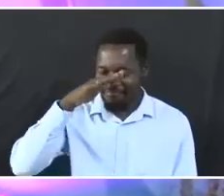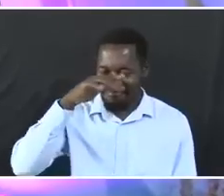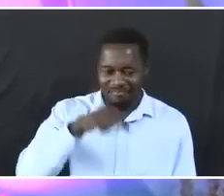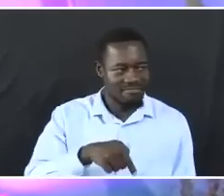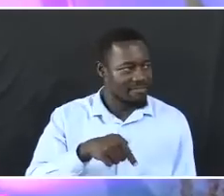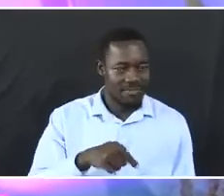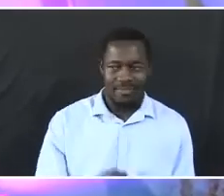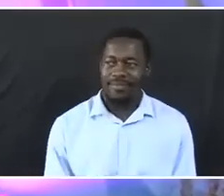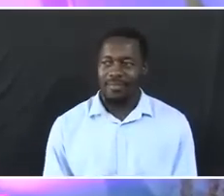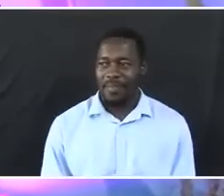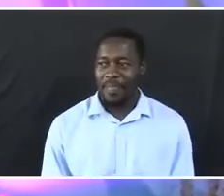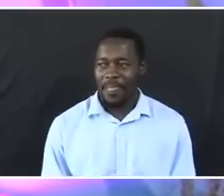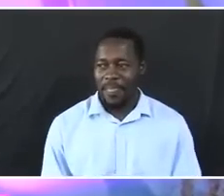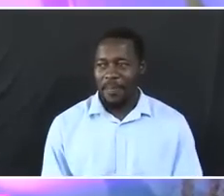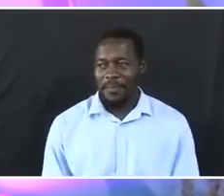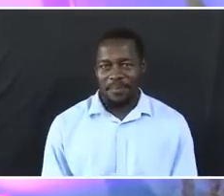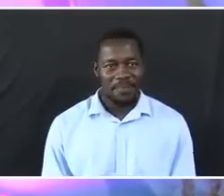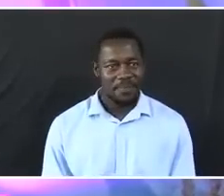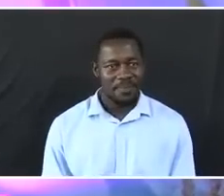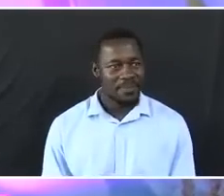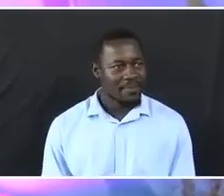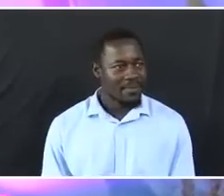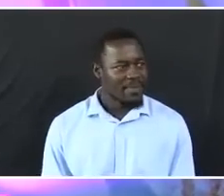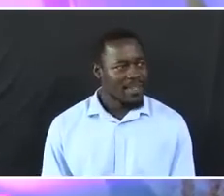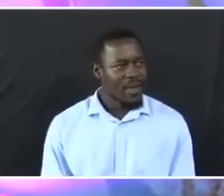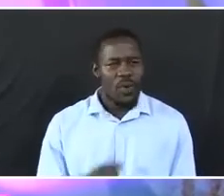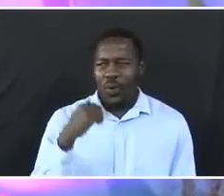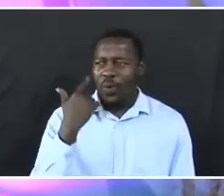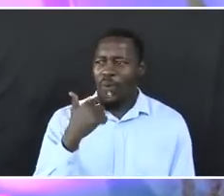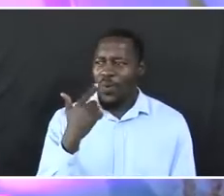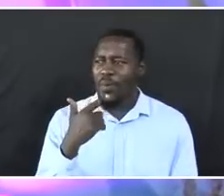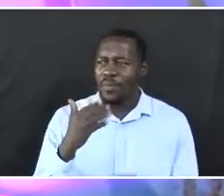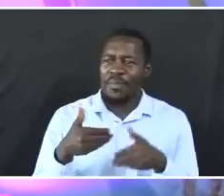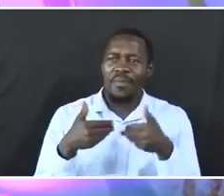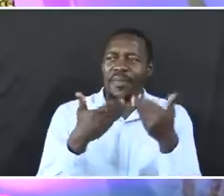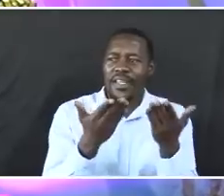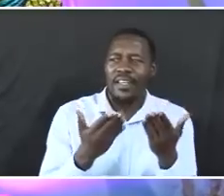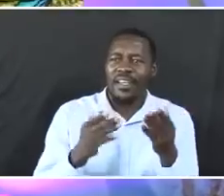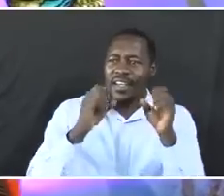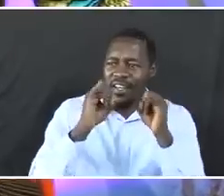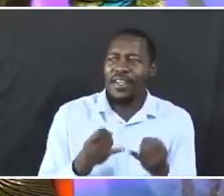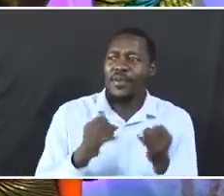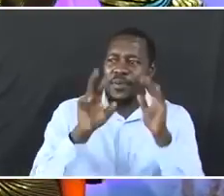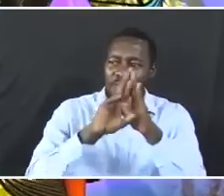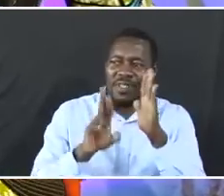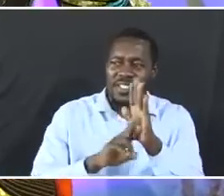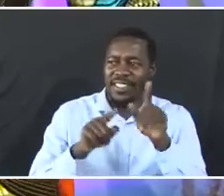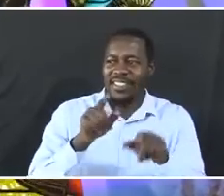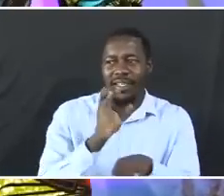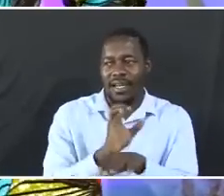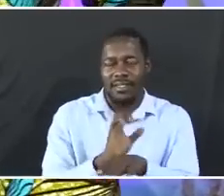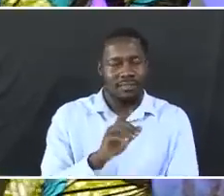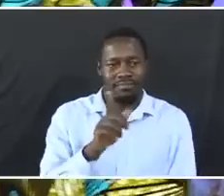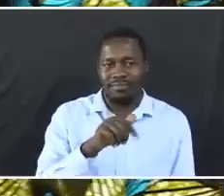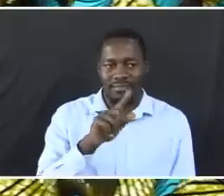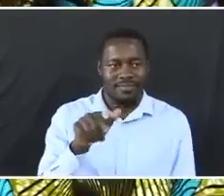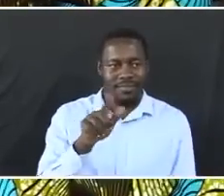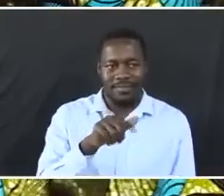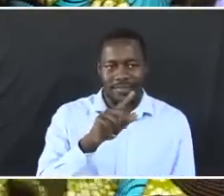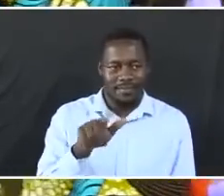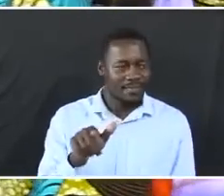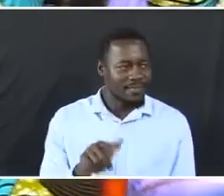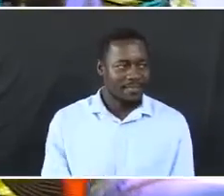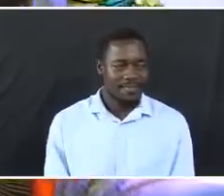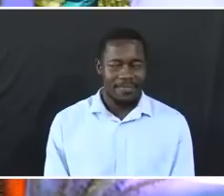And you know, that is how people carry doctrines into church. Because they had someone talk about it. Okay?